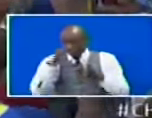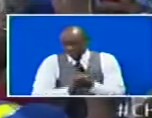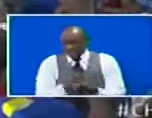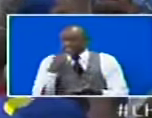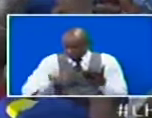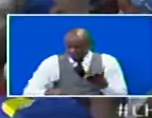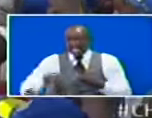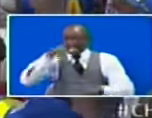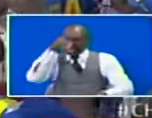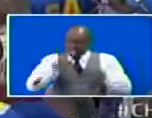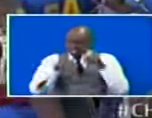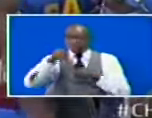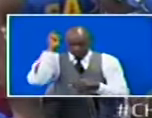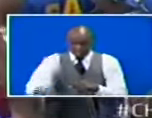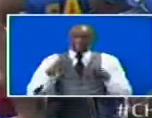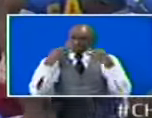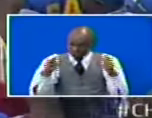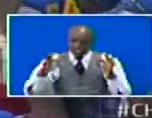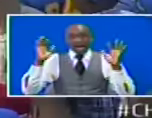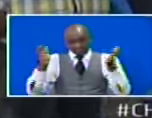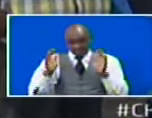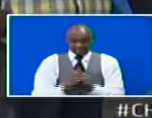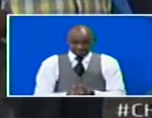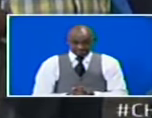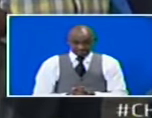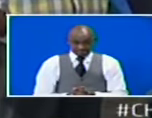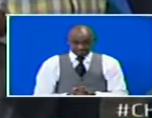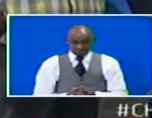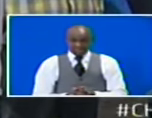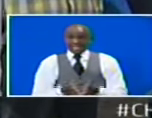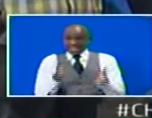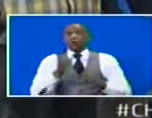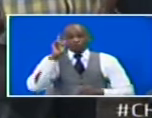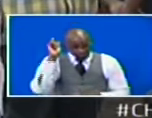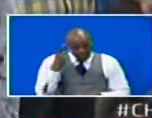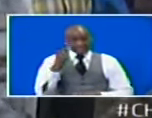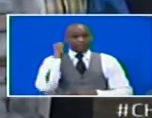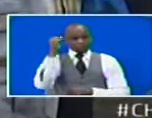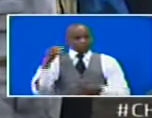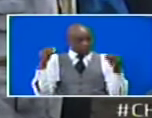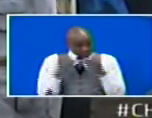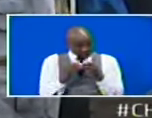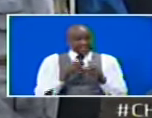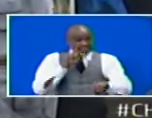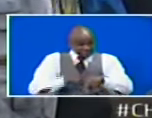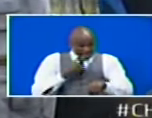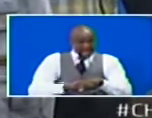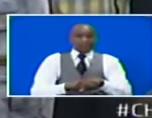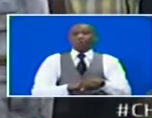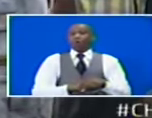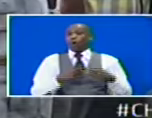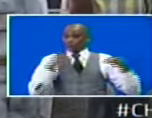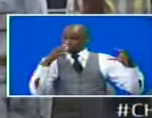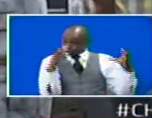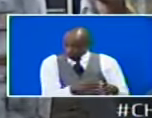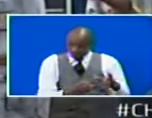that the elections must be free and fair. This being the first political rally since the opposition unveiled their presidential